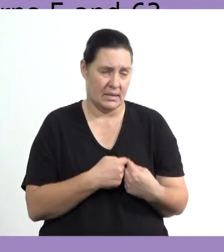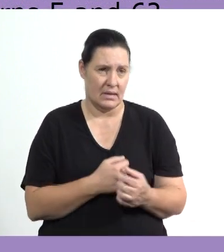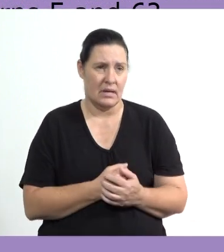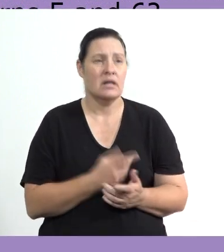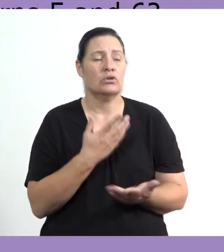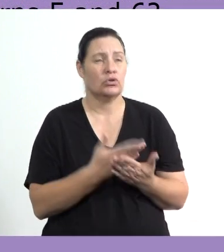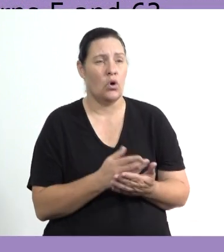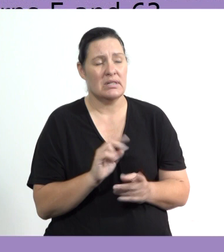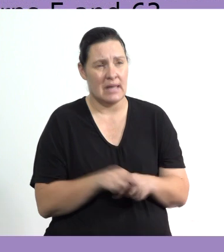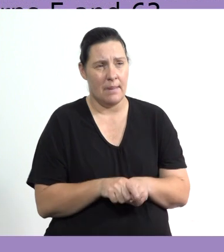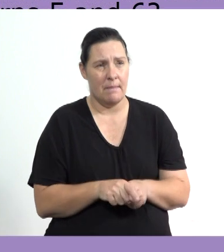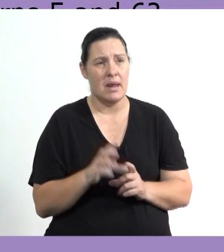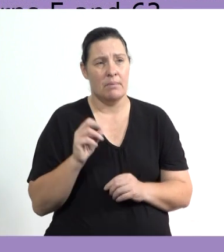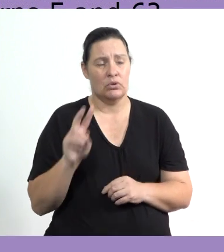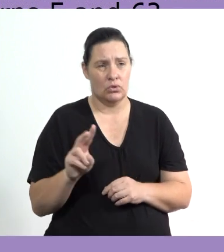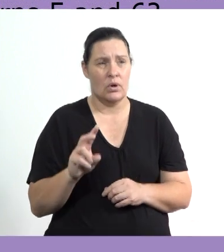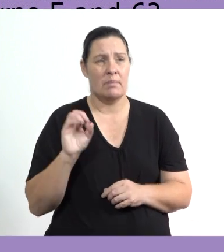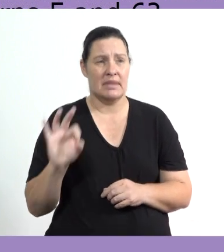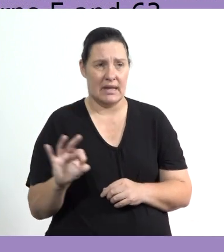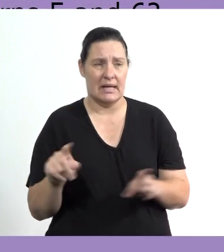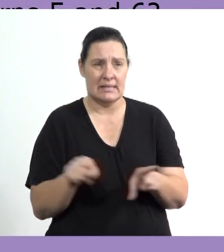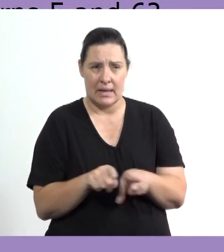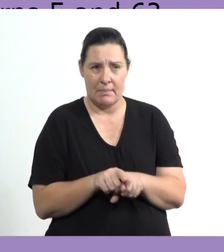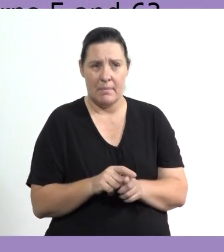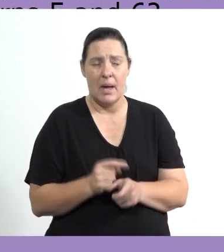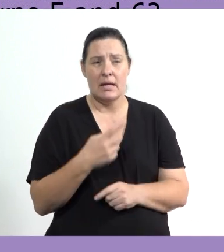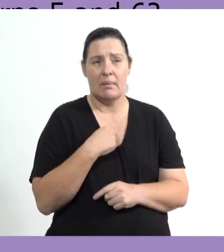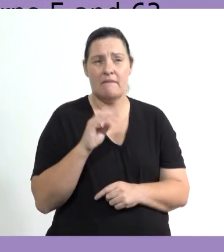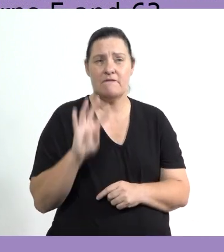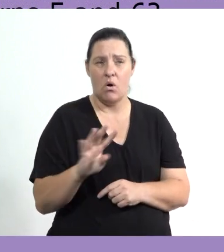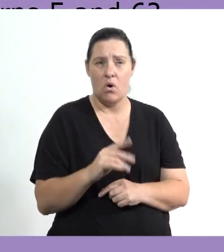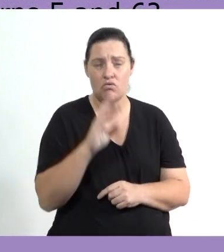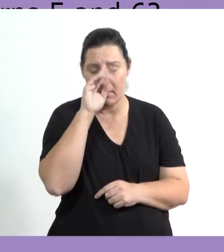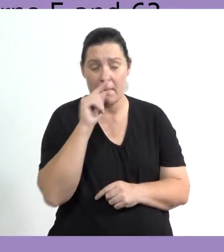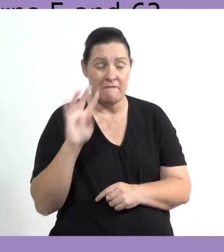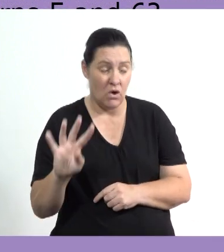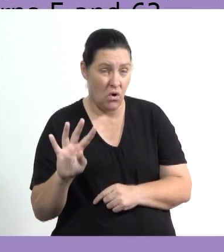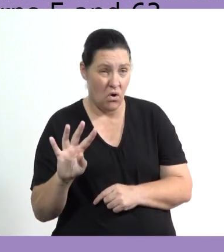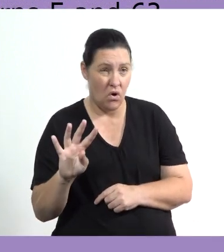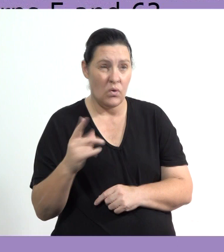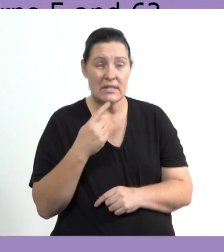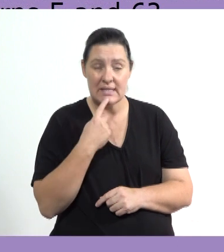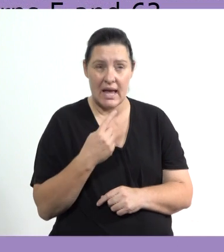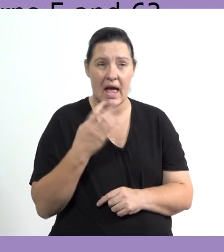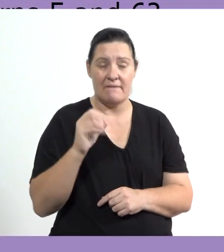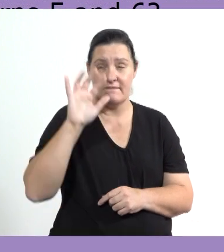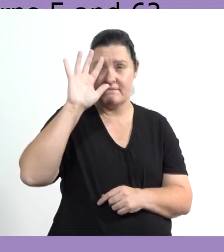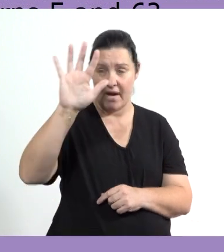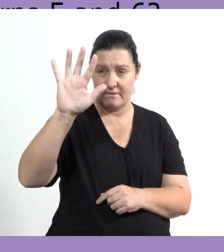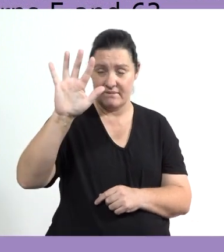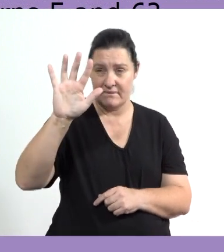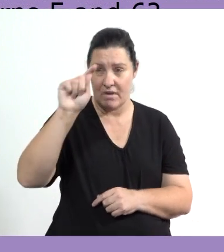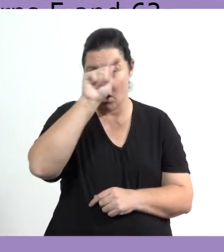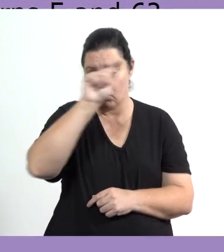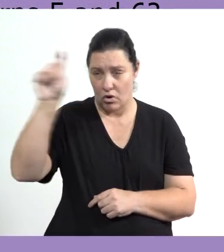The same thing is happening for pattern number 2 and pattern number 3. Let's look at pattern number 4 then. Remember, in pattern number 4, we said we had